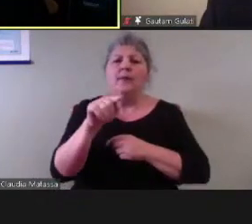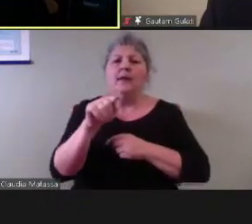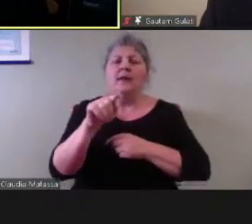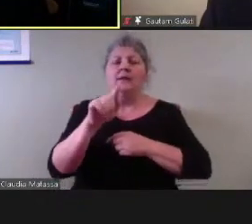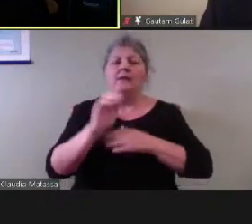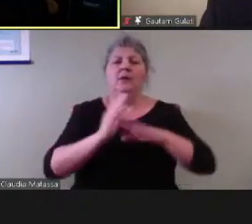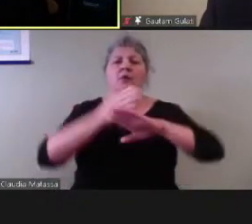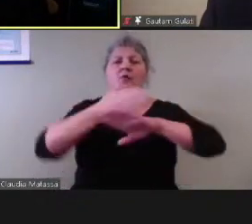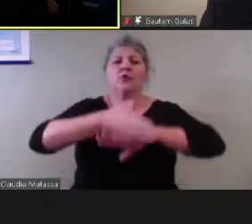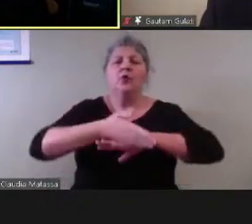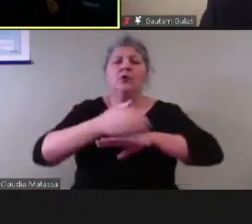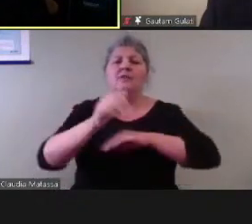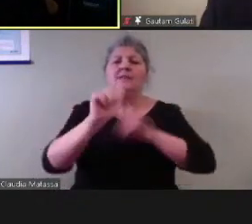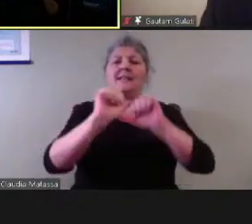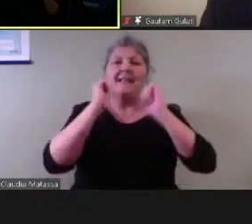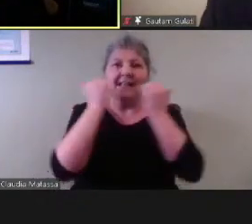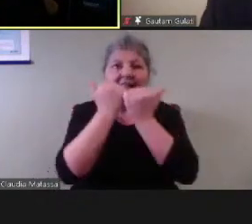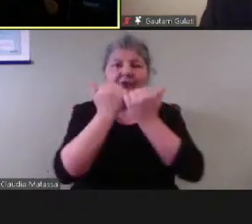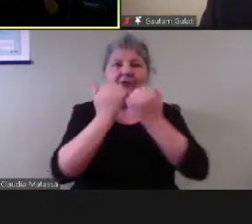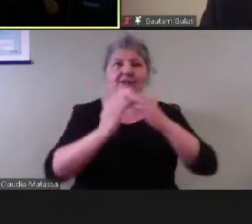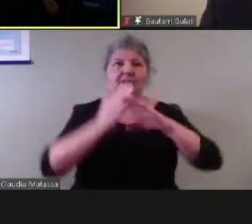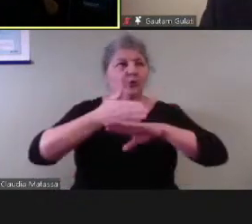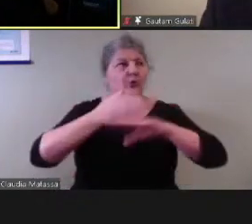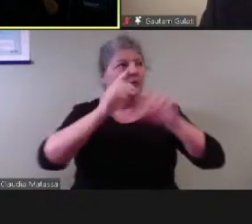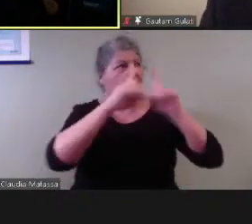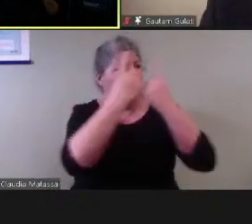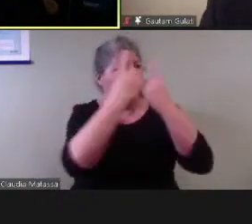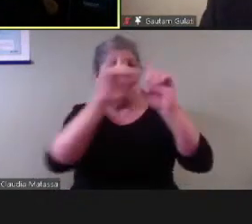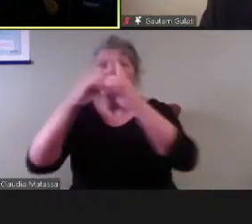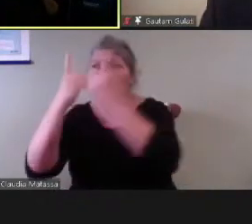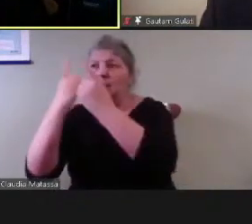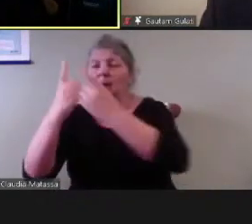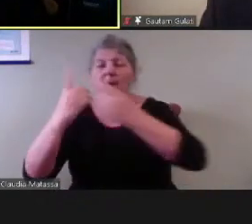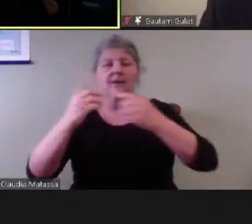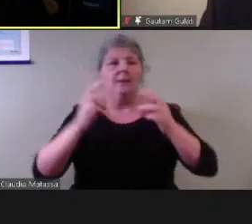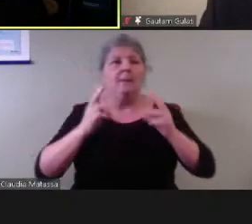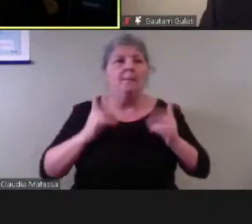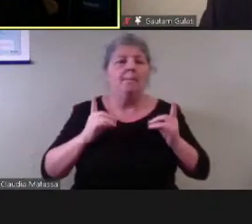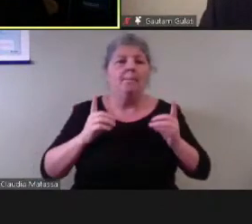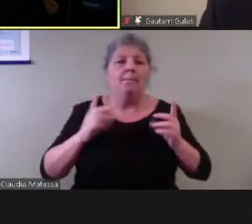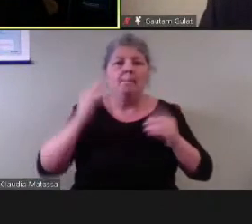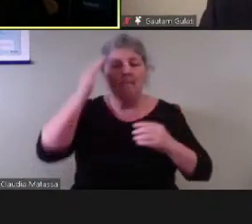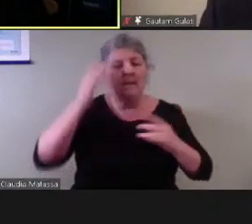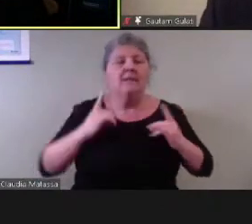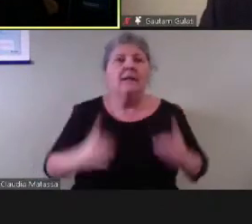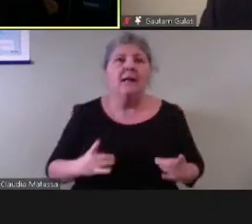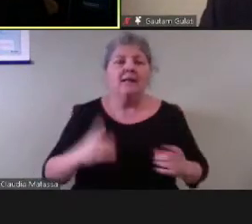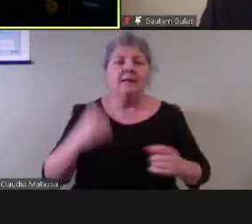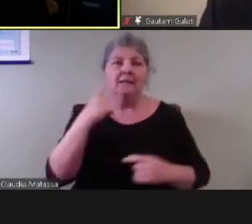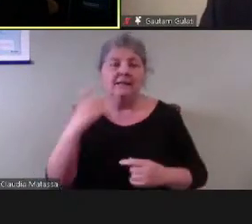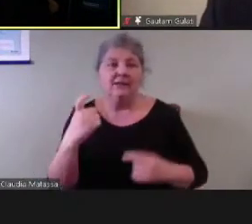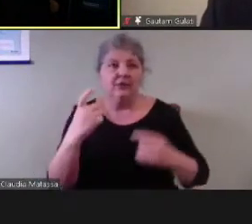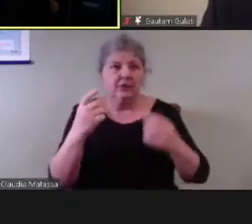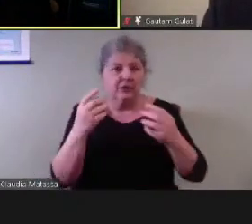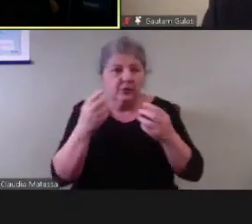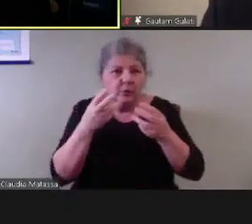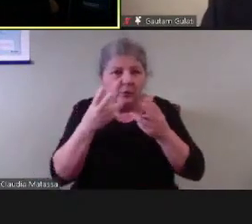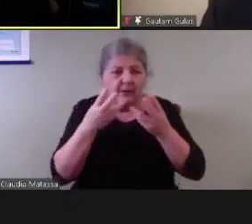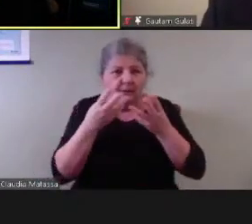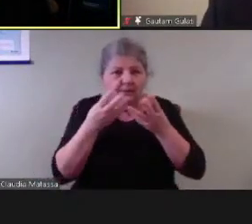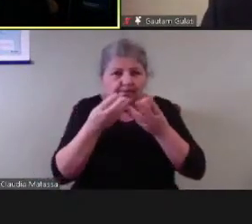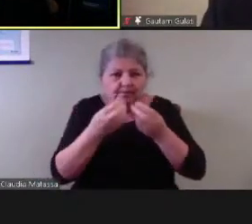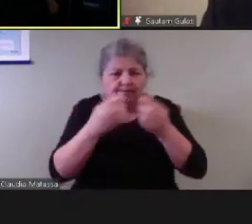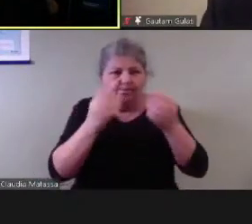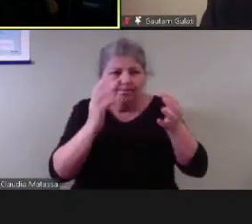cross-agency, cross-departmental task force on mental health, imprisonment and addictions will sort of lead away of that sort of joined